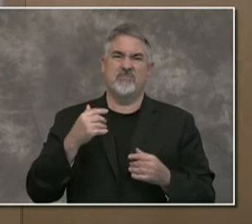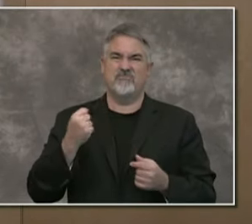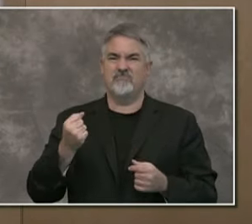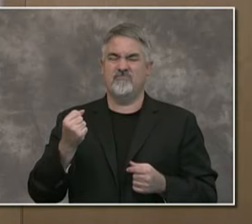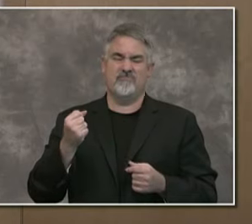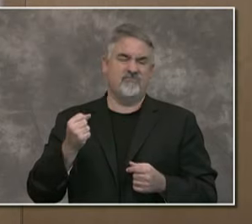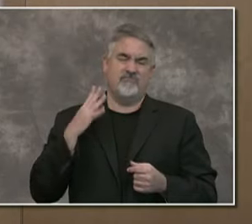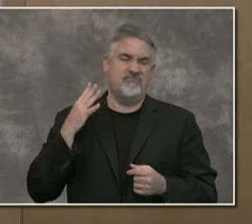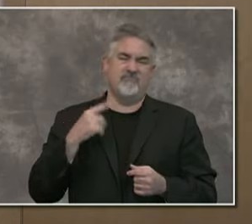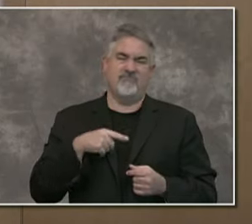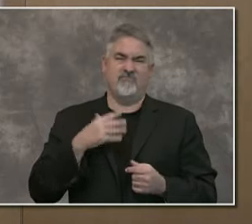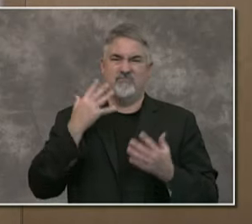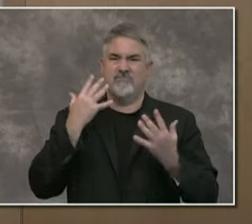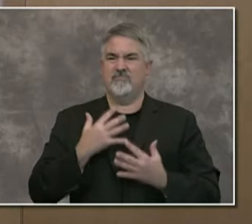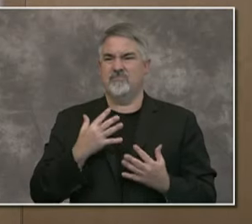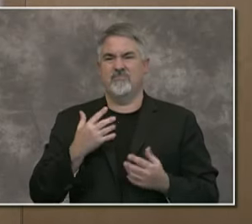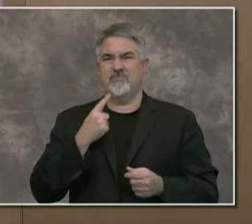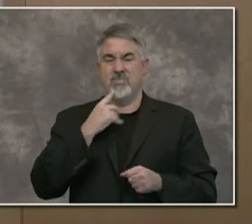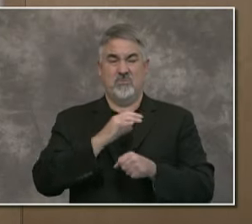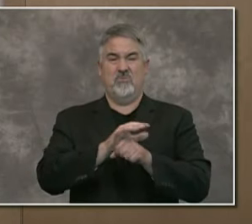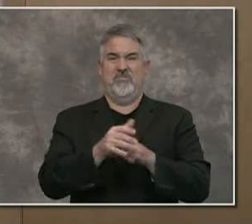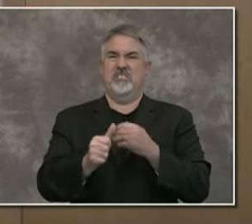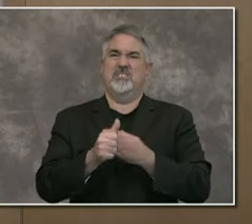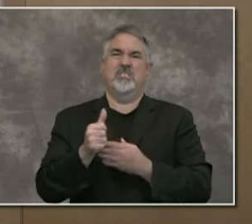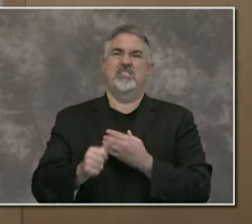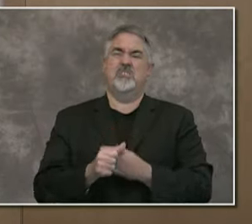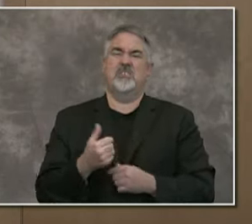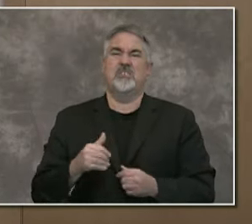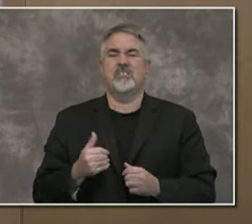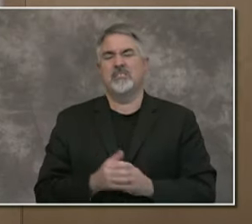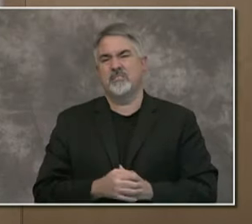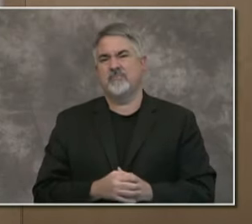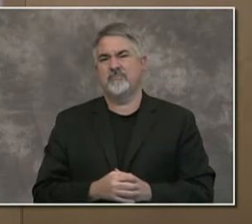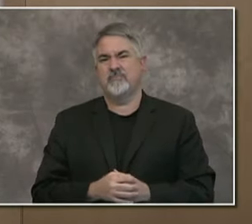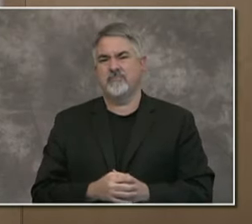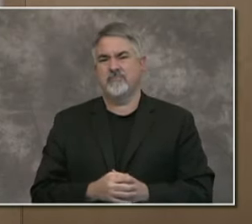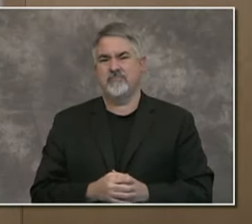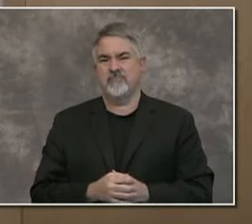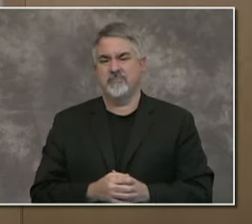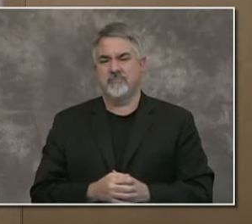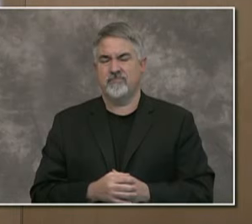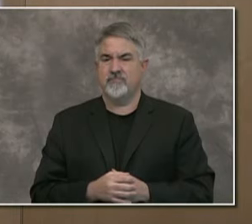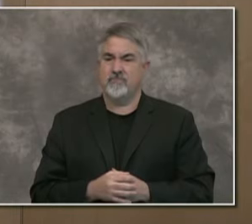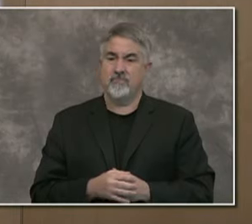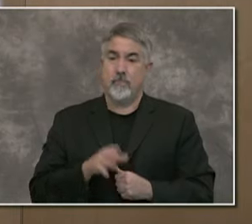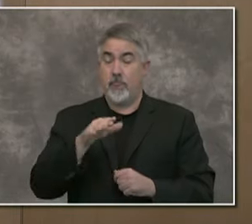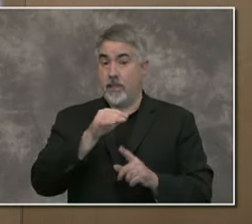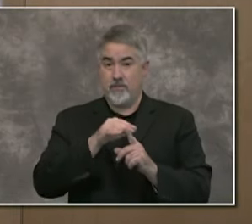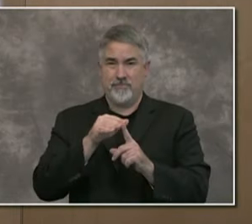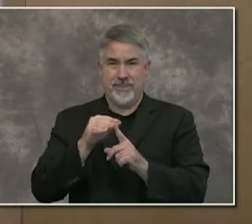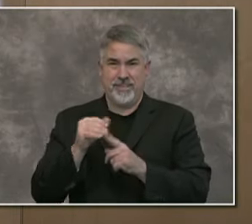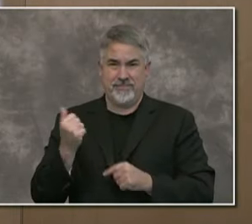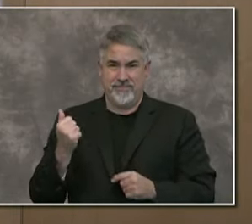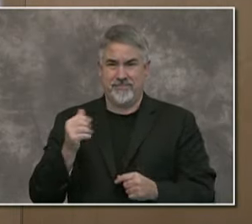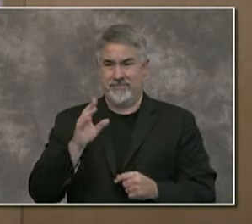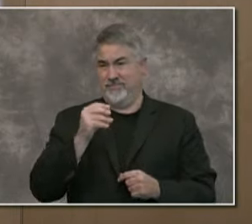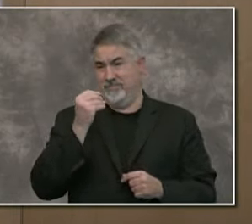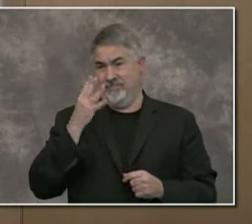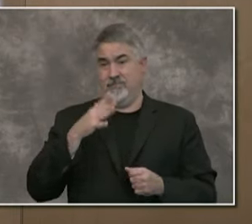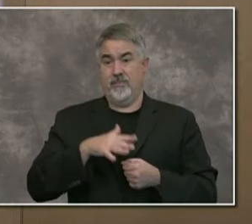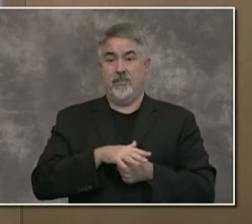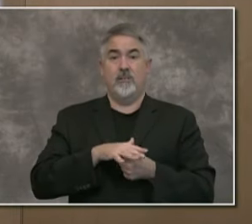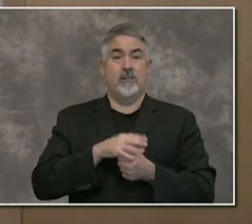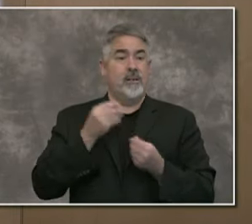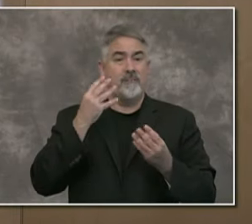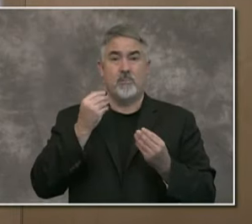due to this pandemic disease. As a reminder, all of our demographic